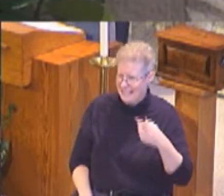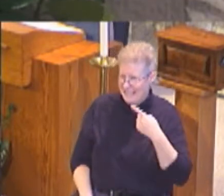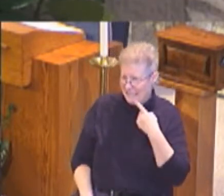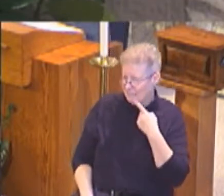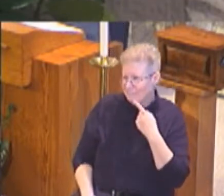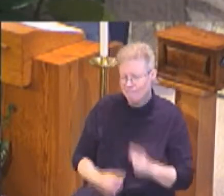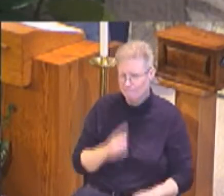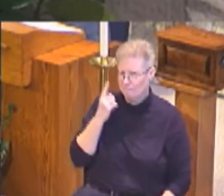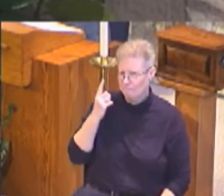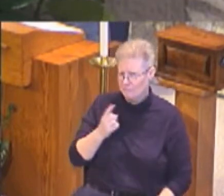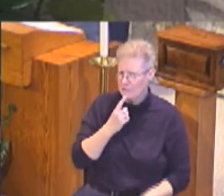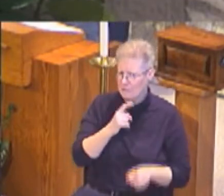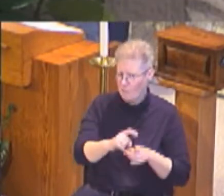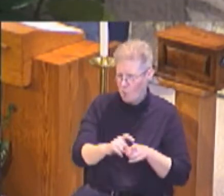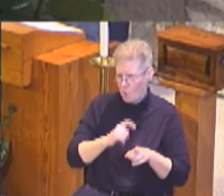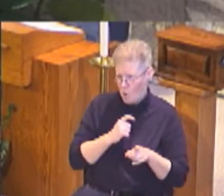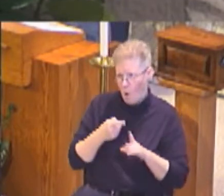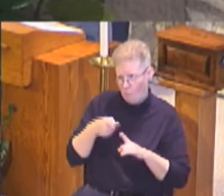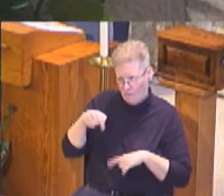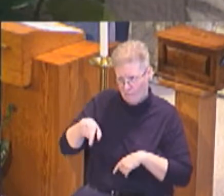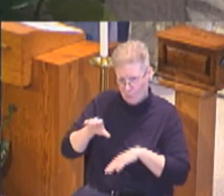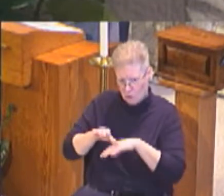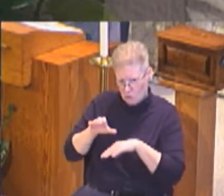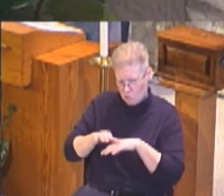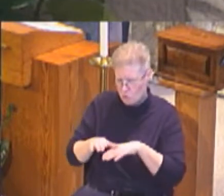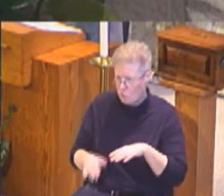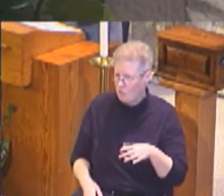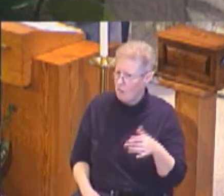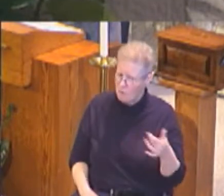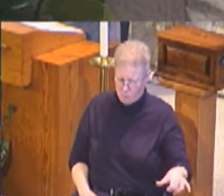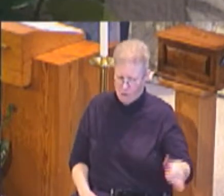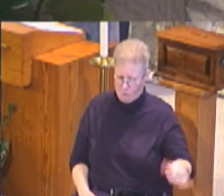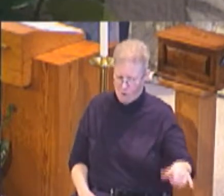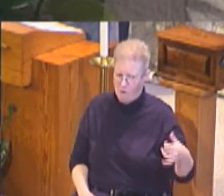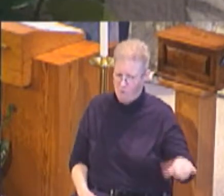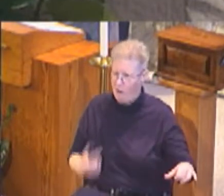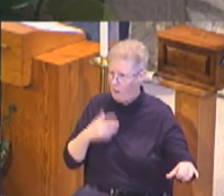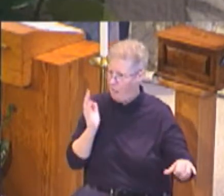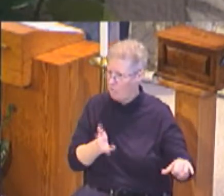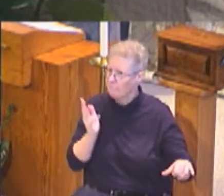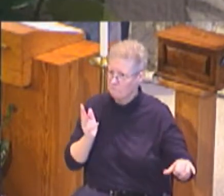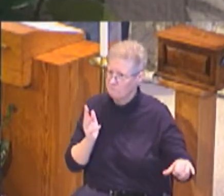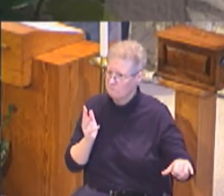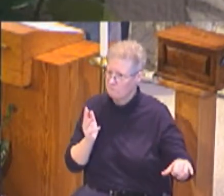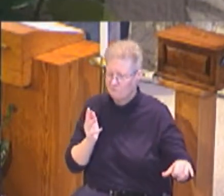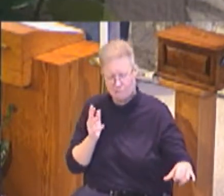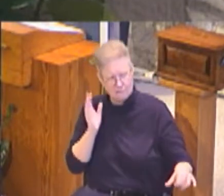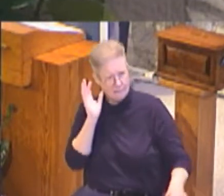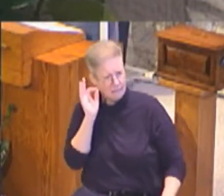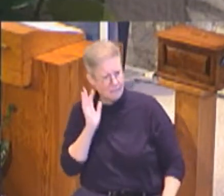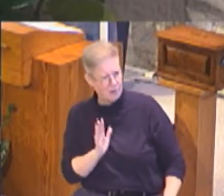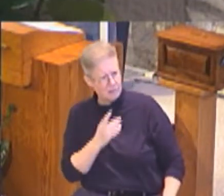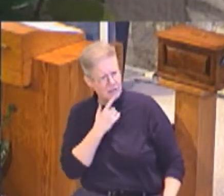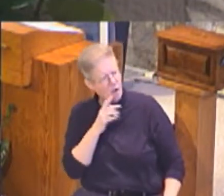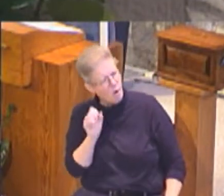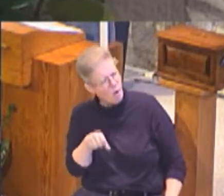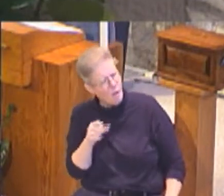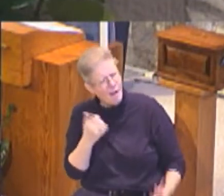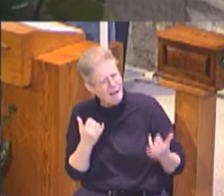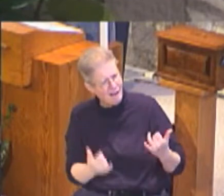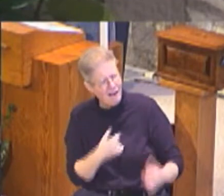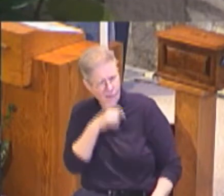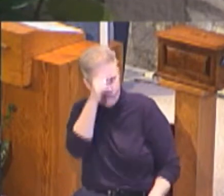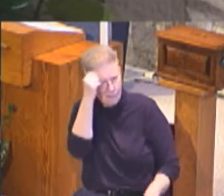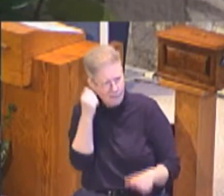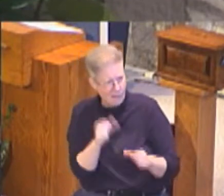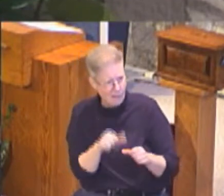called from there. The phone rang and rang, and I just let it ring. The minister said, oh, now I remember.